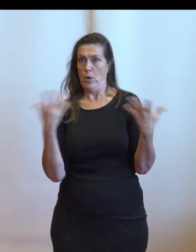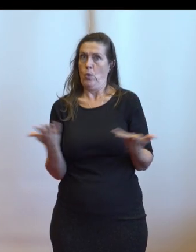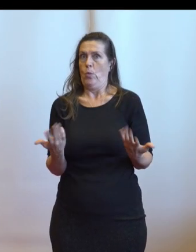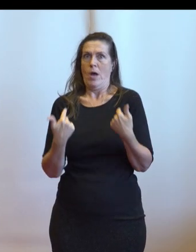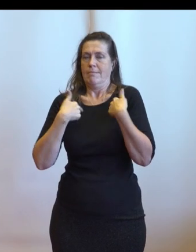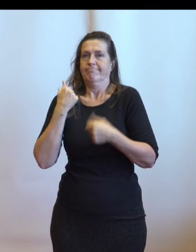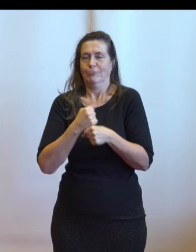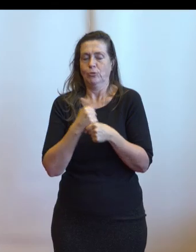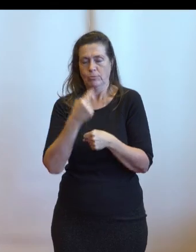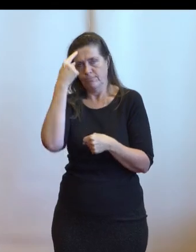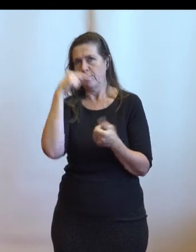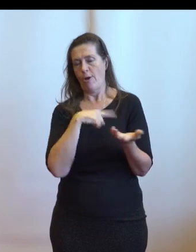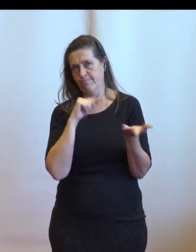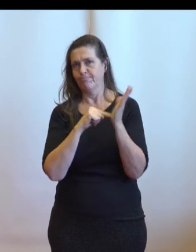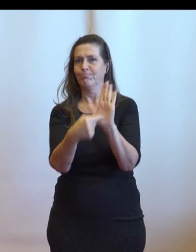I thought I'd share that.